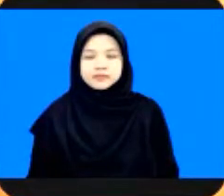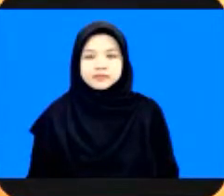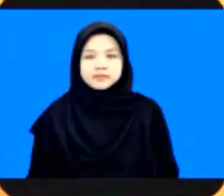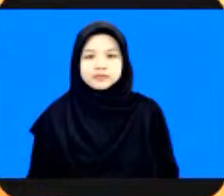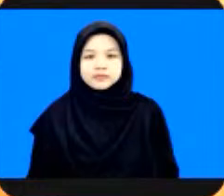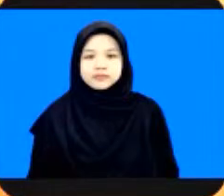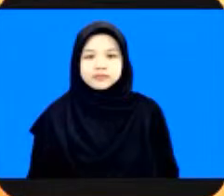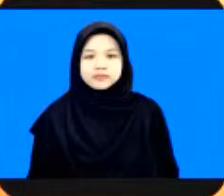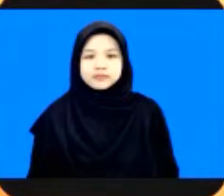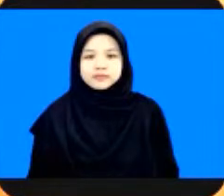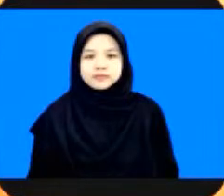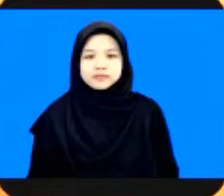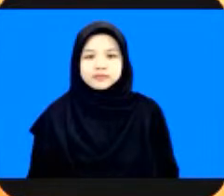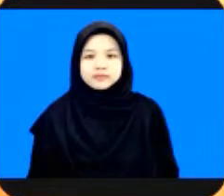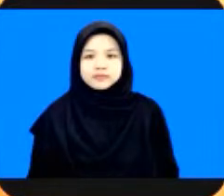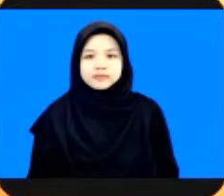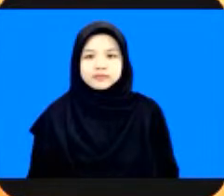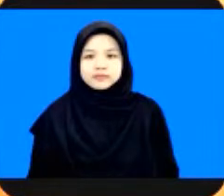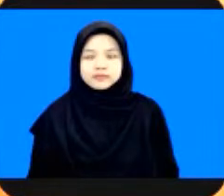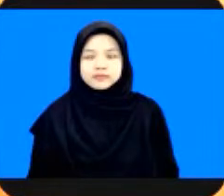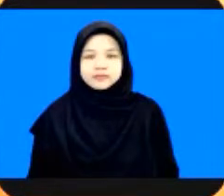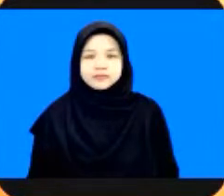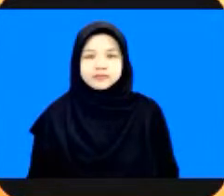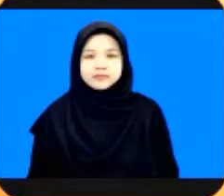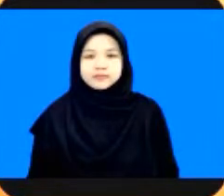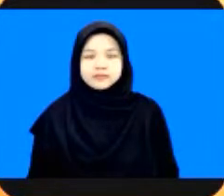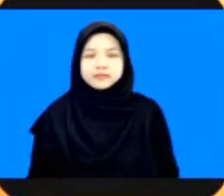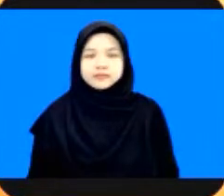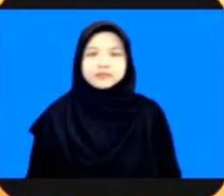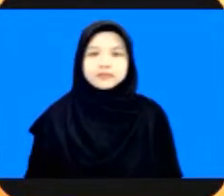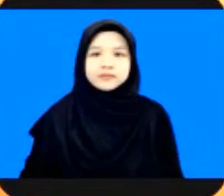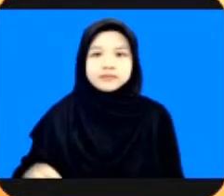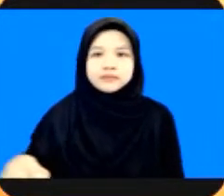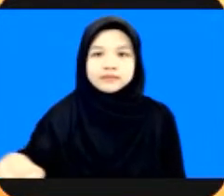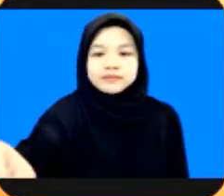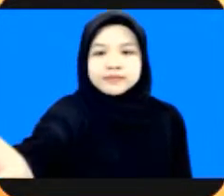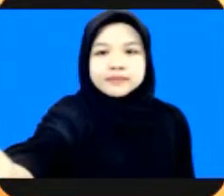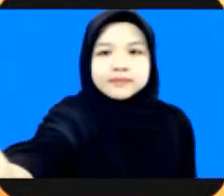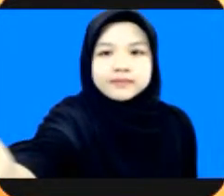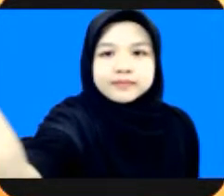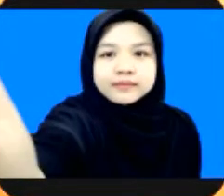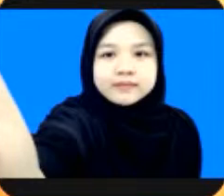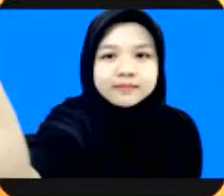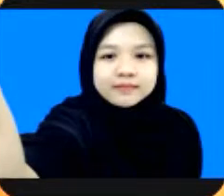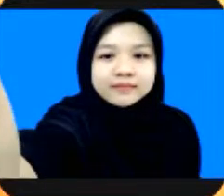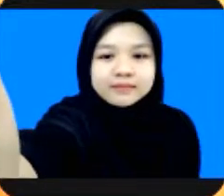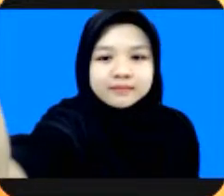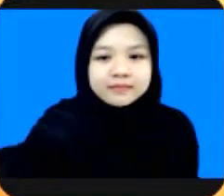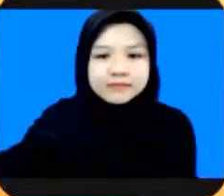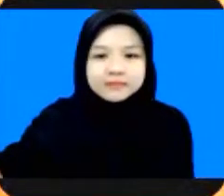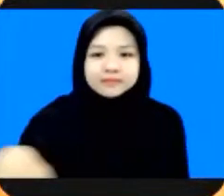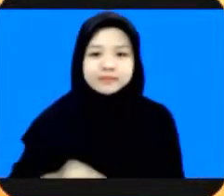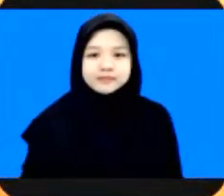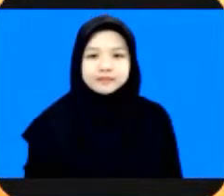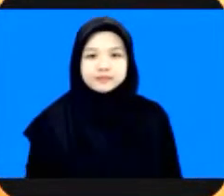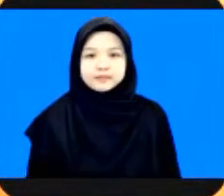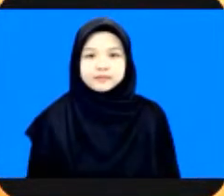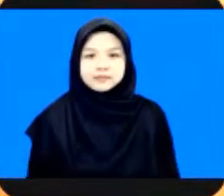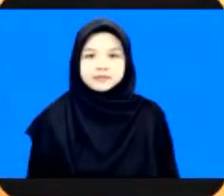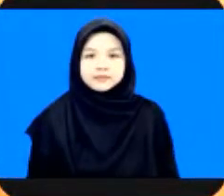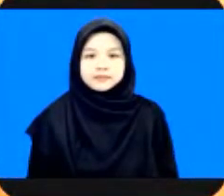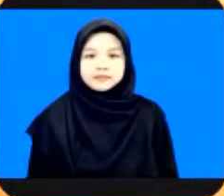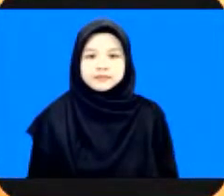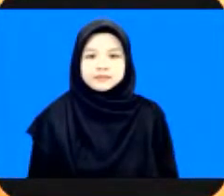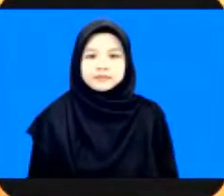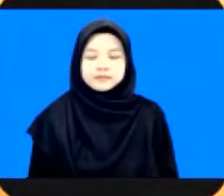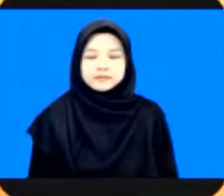choose the different president, choose the different candidate, choose the different local leaders. So